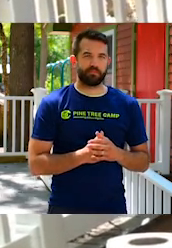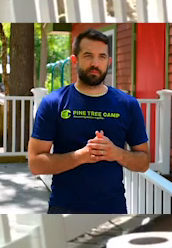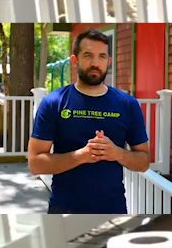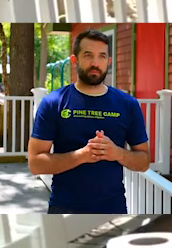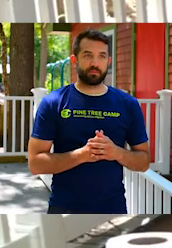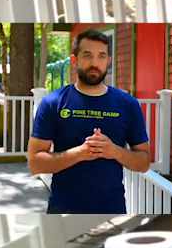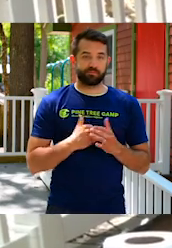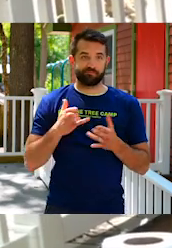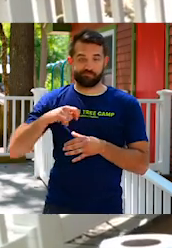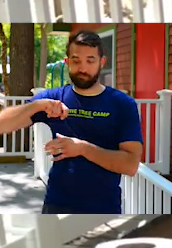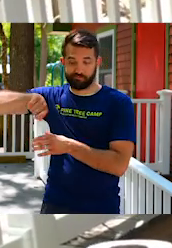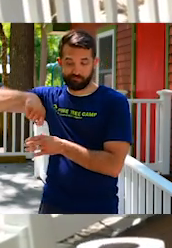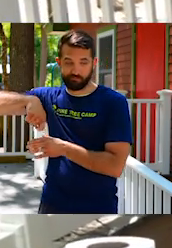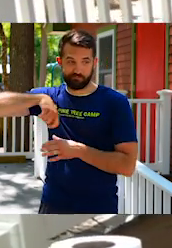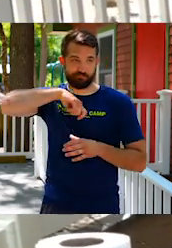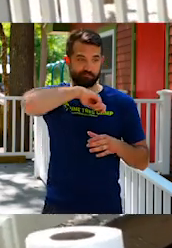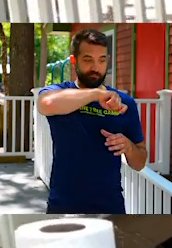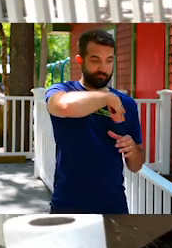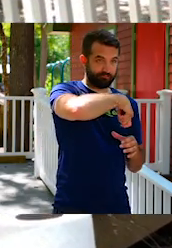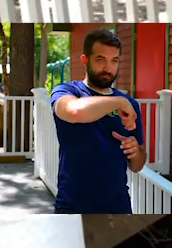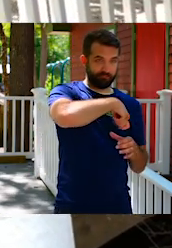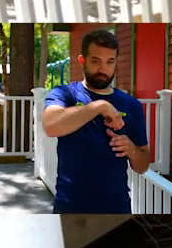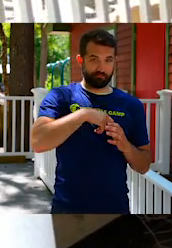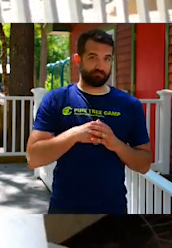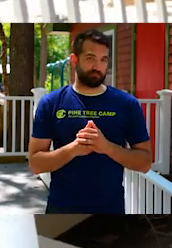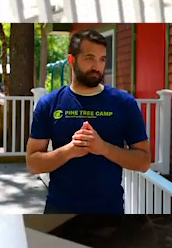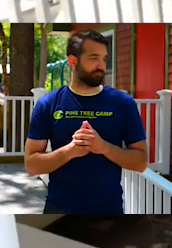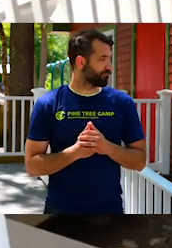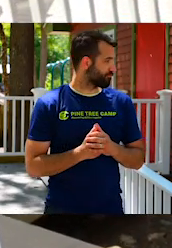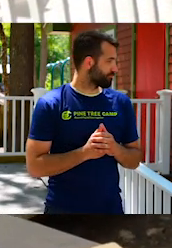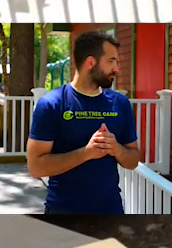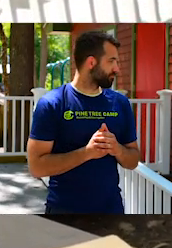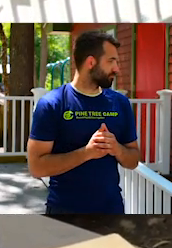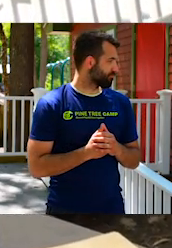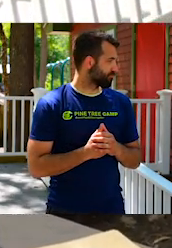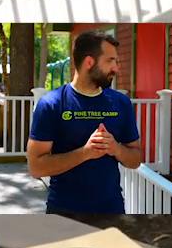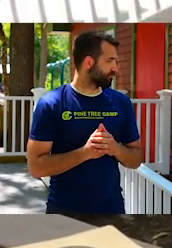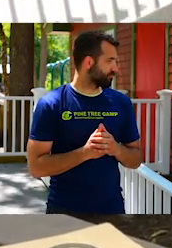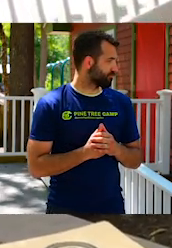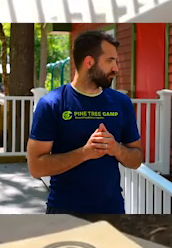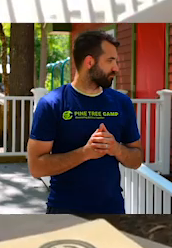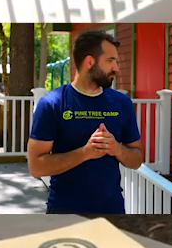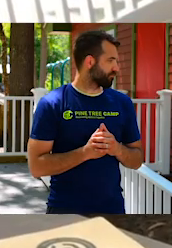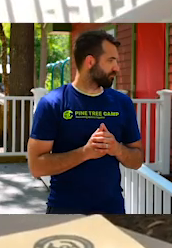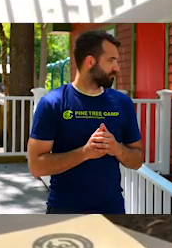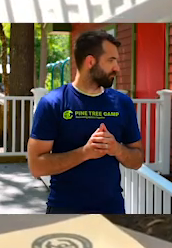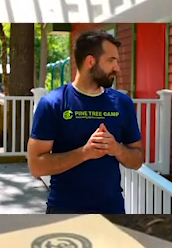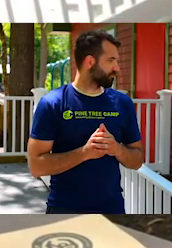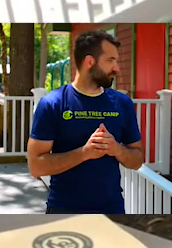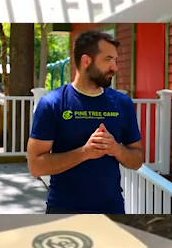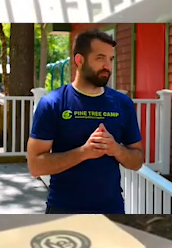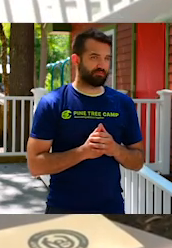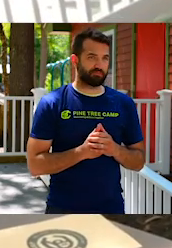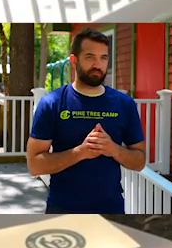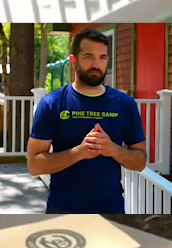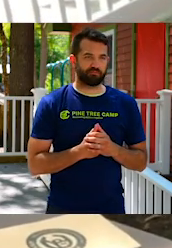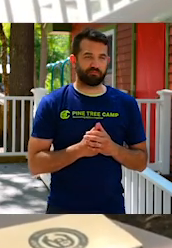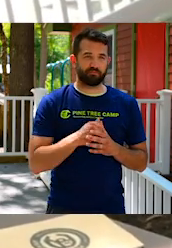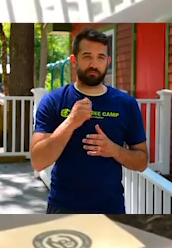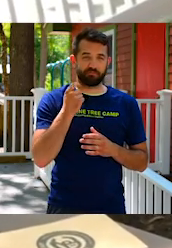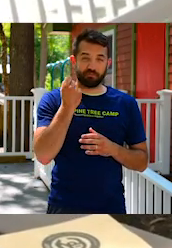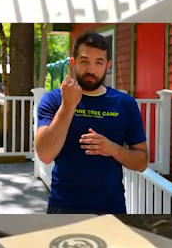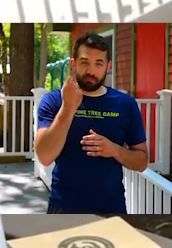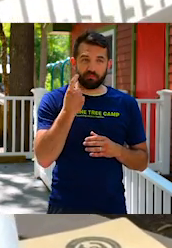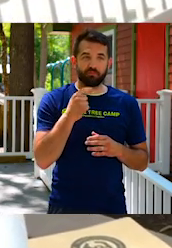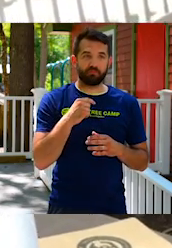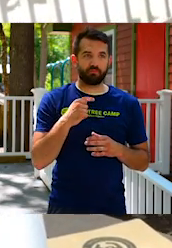Now I'm going to mix up both cups of food coloring. I also forgot to add, but you might want to make sure you're somewhere where it